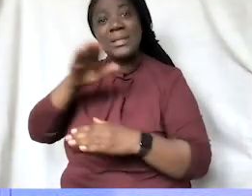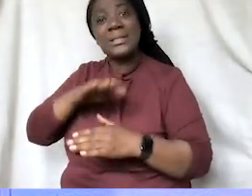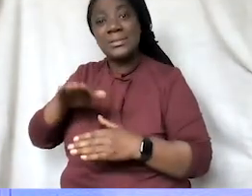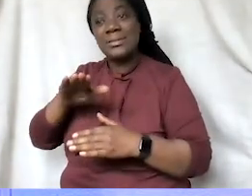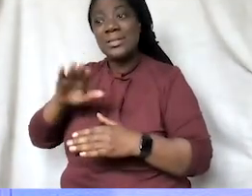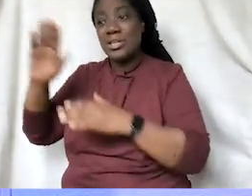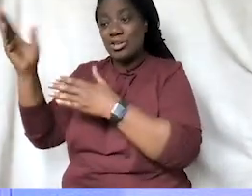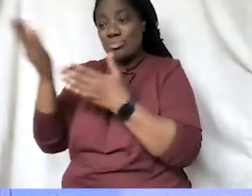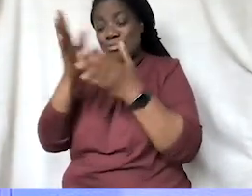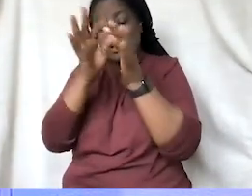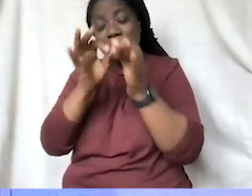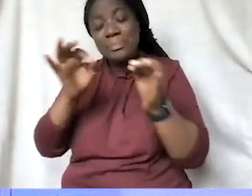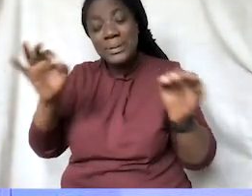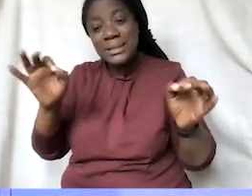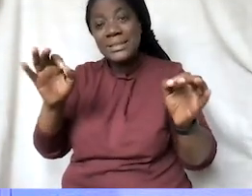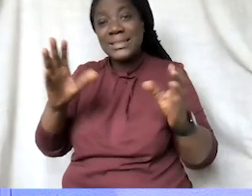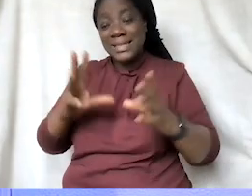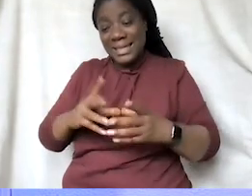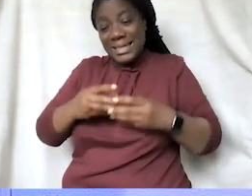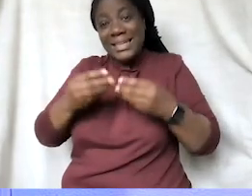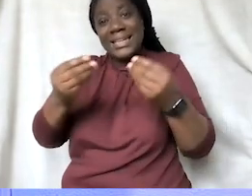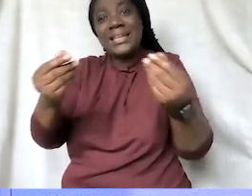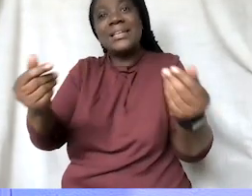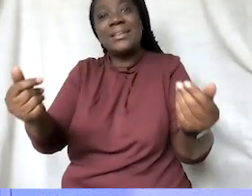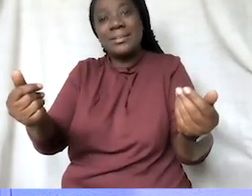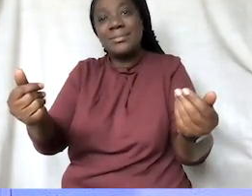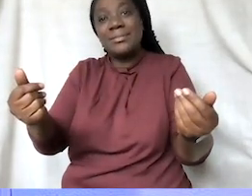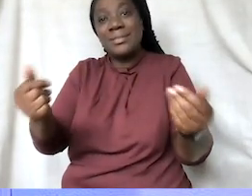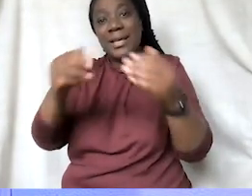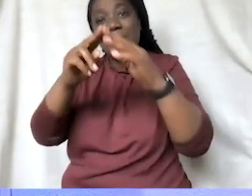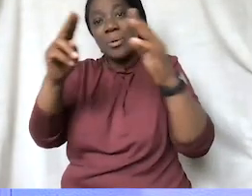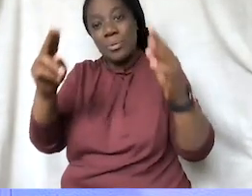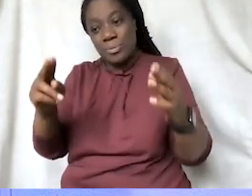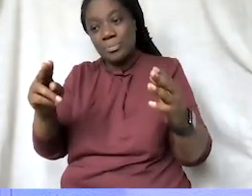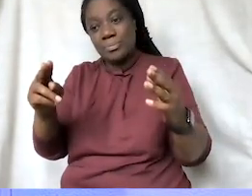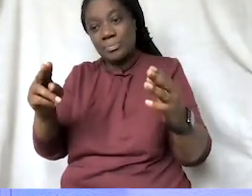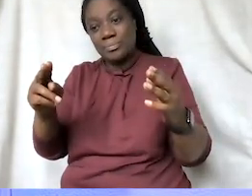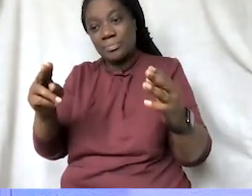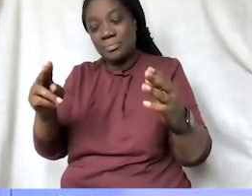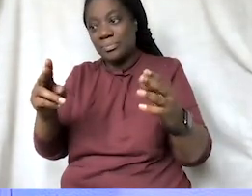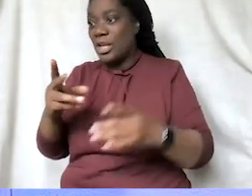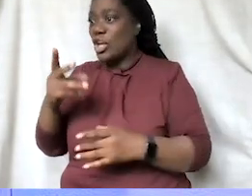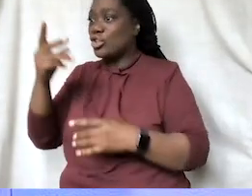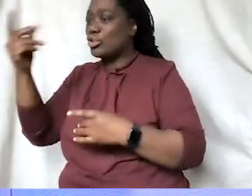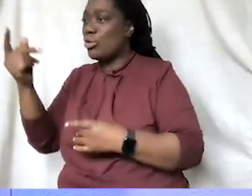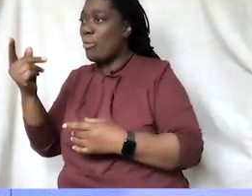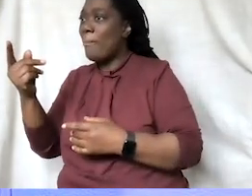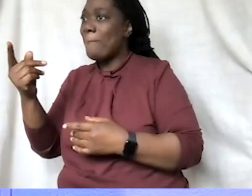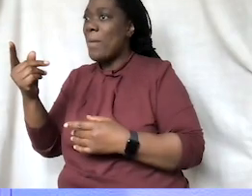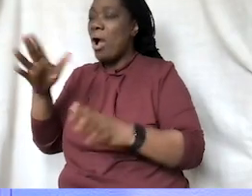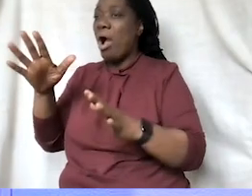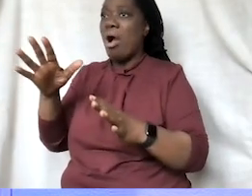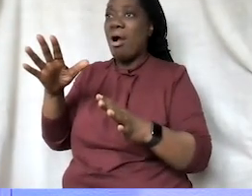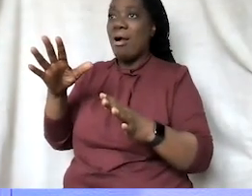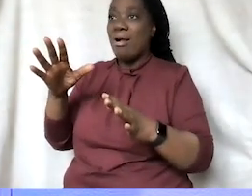and healing in the homes tonight. Father, tonight there are people who are hooked on addiction. There are